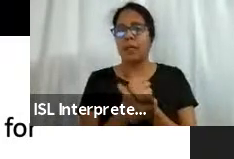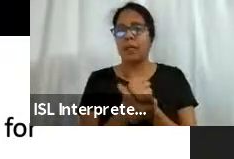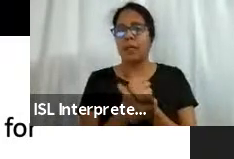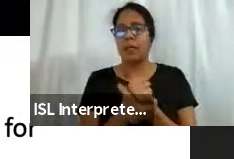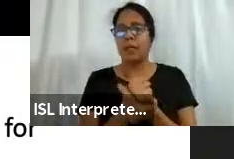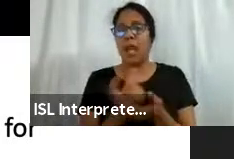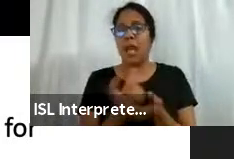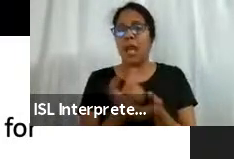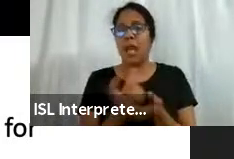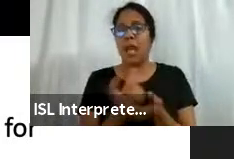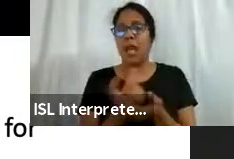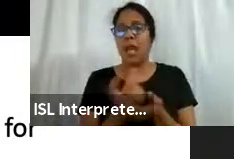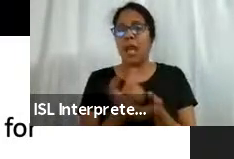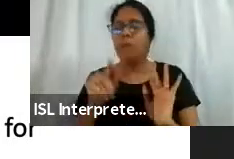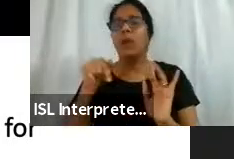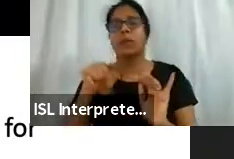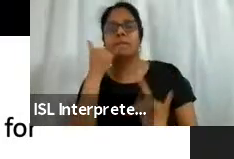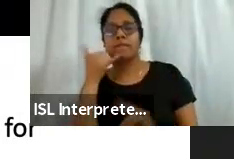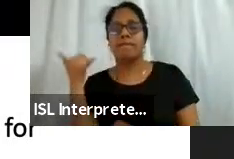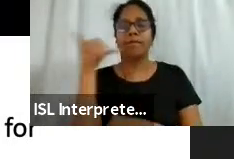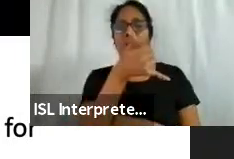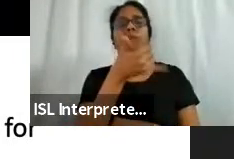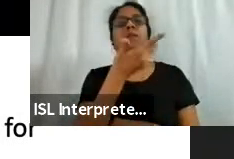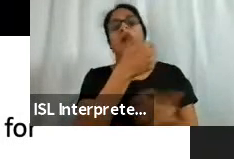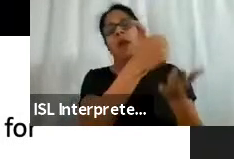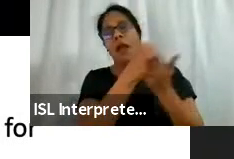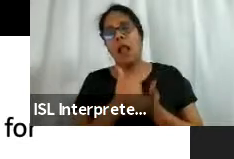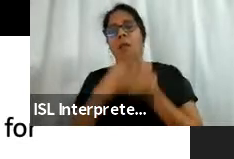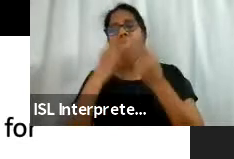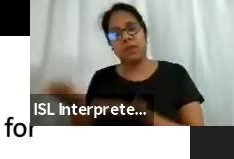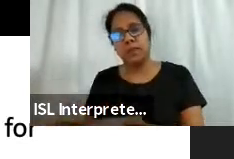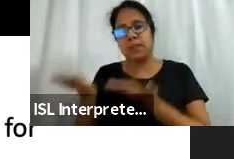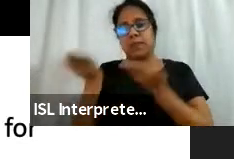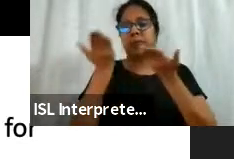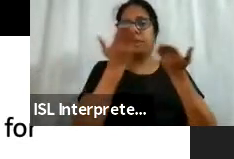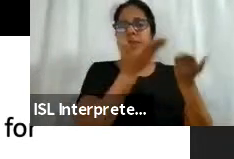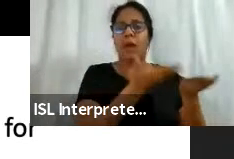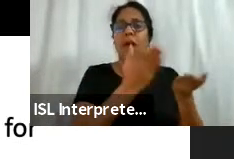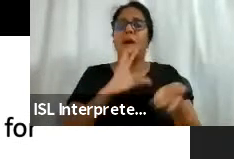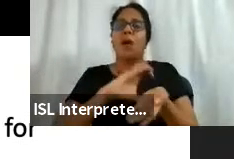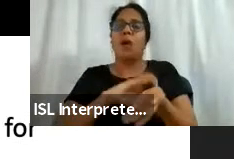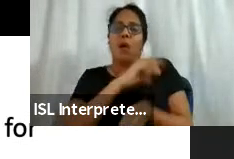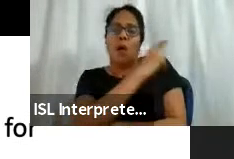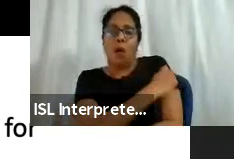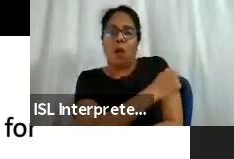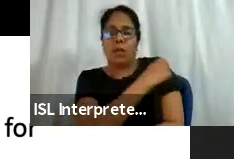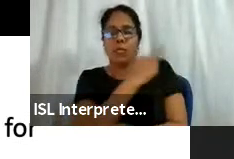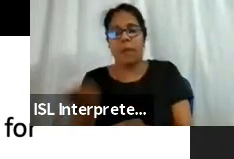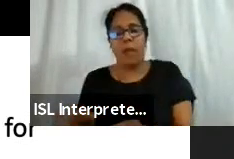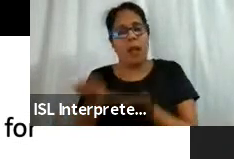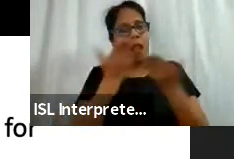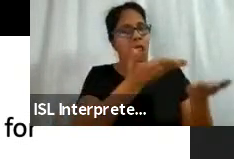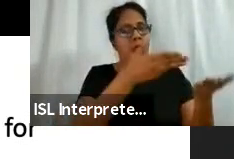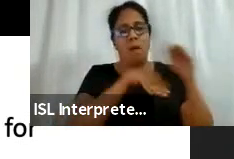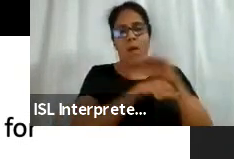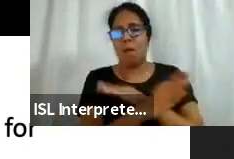up, the person can help movement of the patient from the house to the facility.